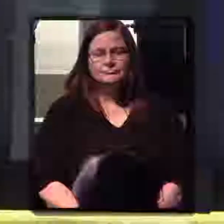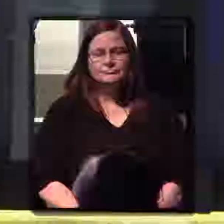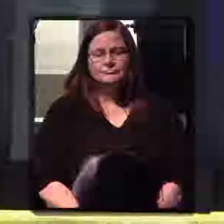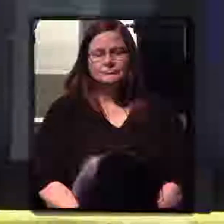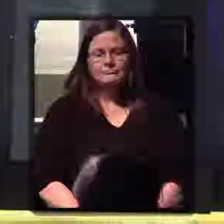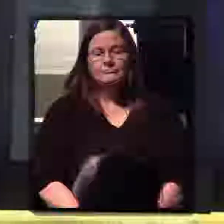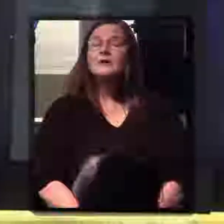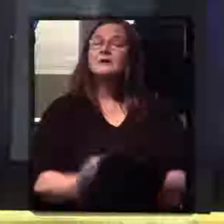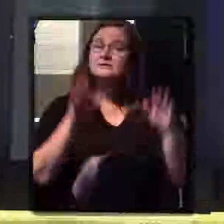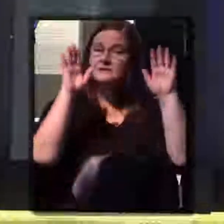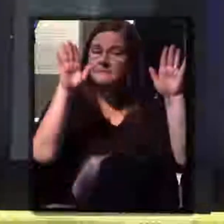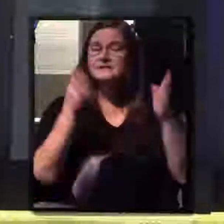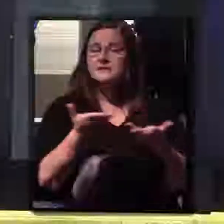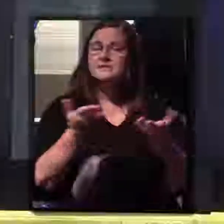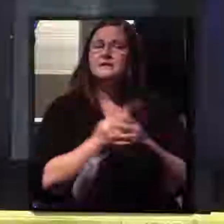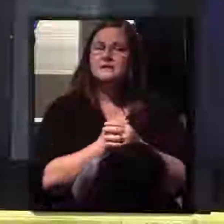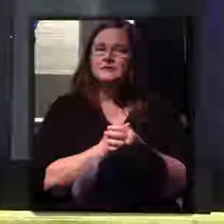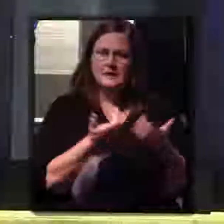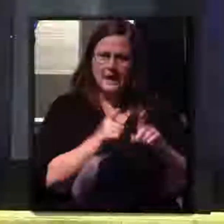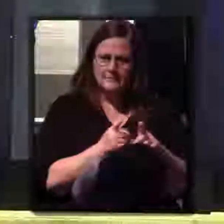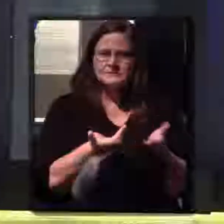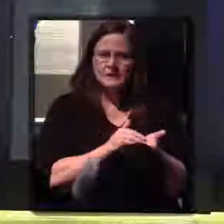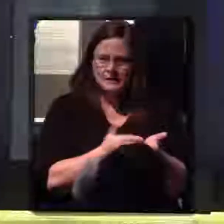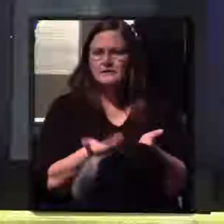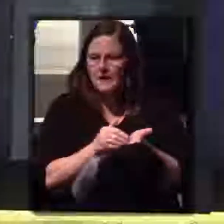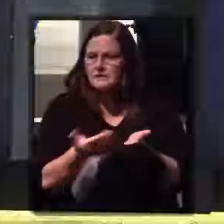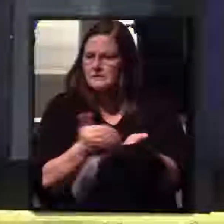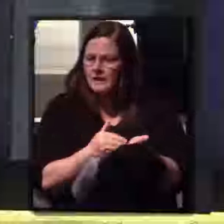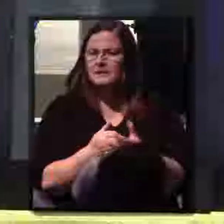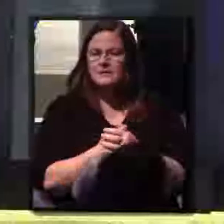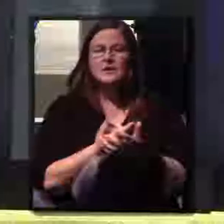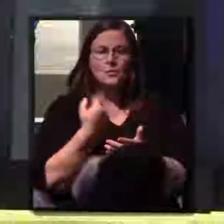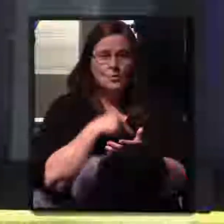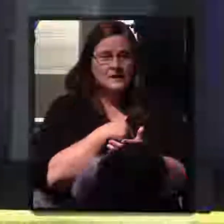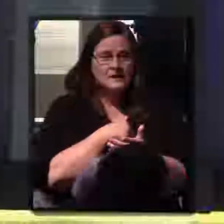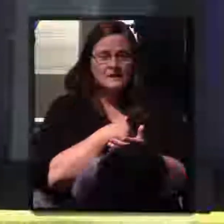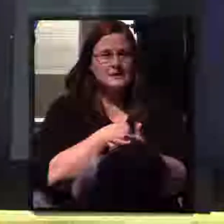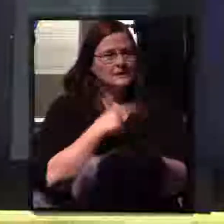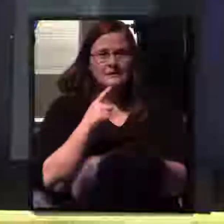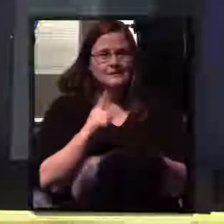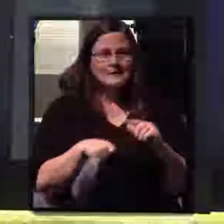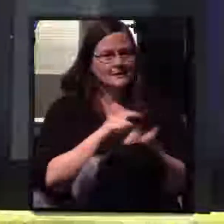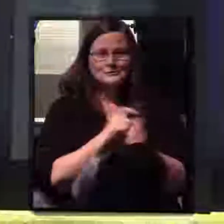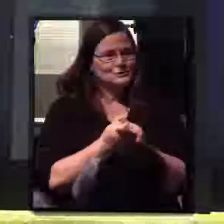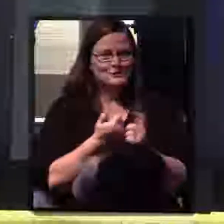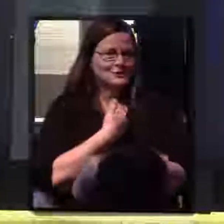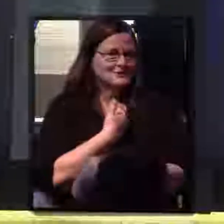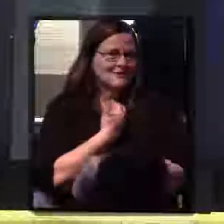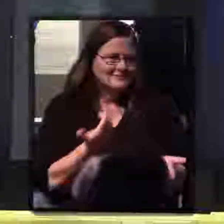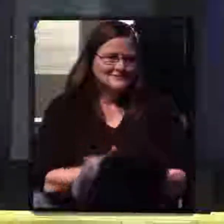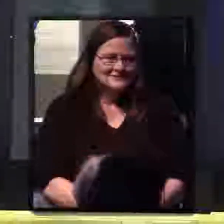we try fails. And so it's an amazing thing that this happens over and over again, that